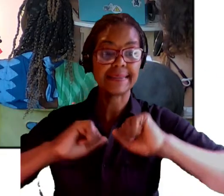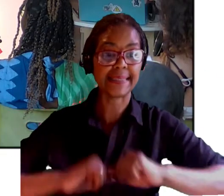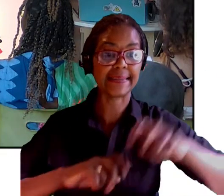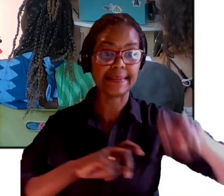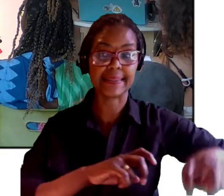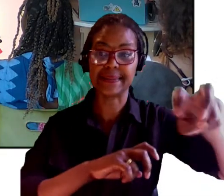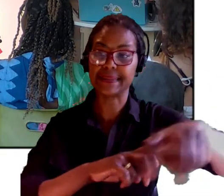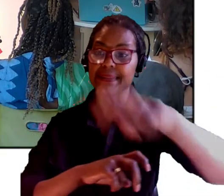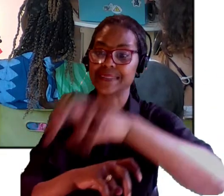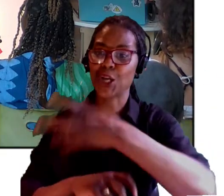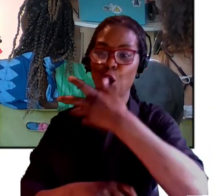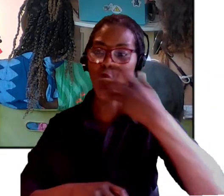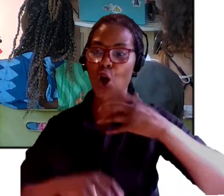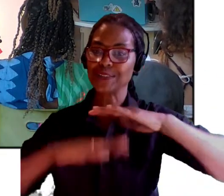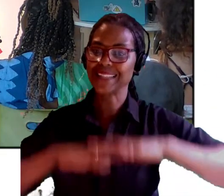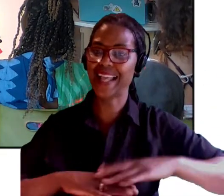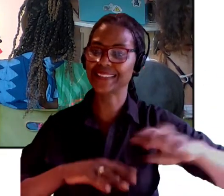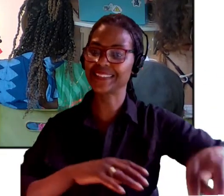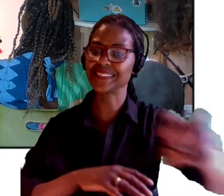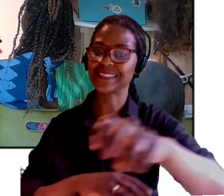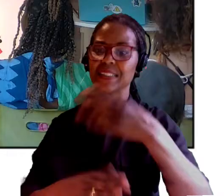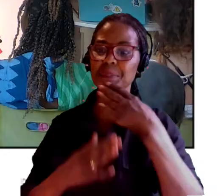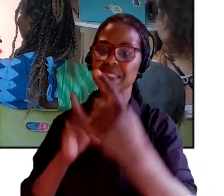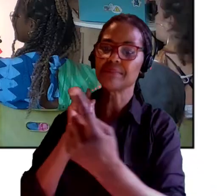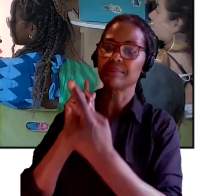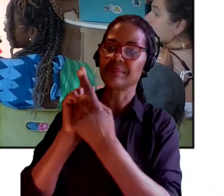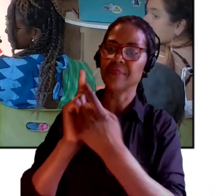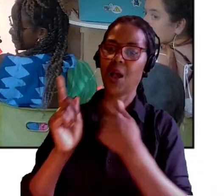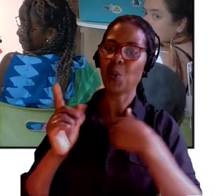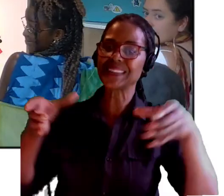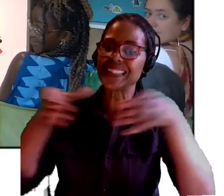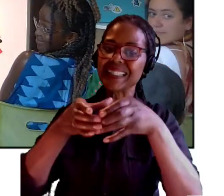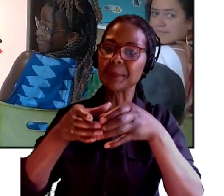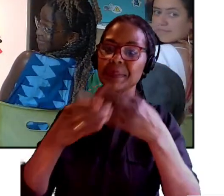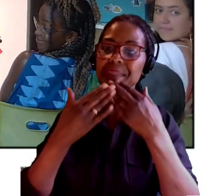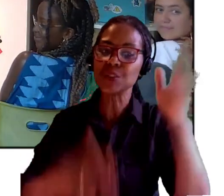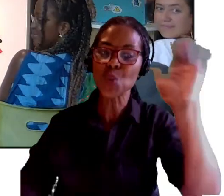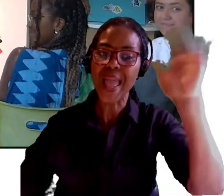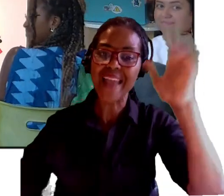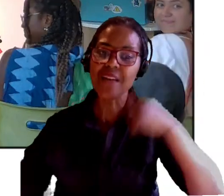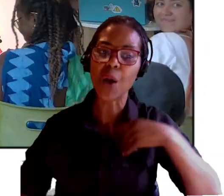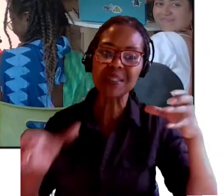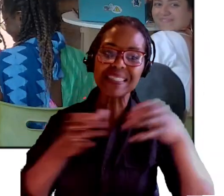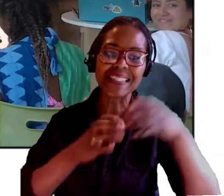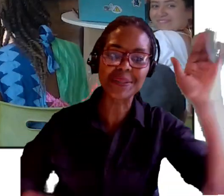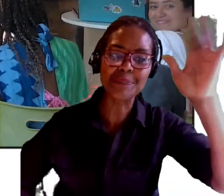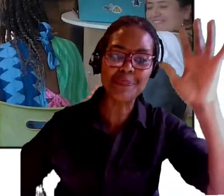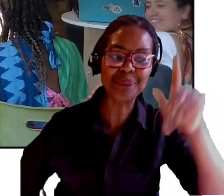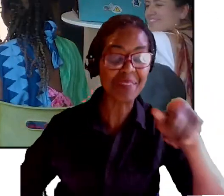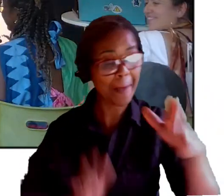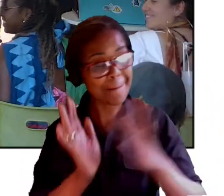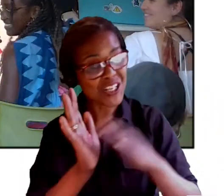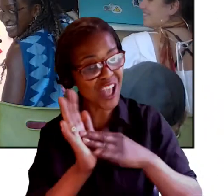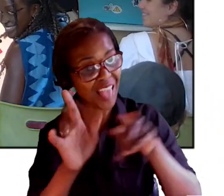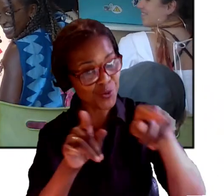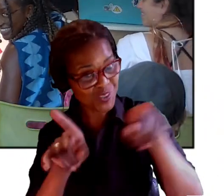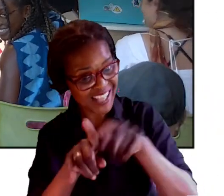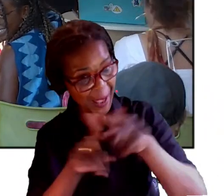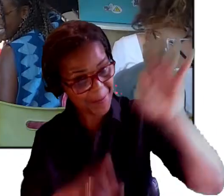one of the studio team and we'll be happy to help. Studio team, give us a wave. You too, Michelle.